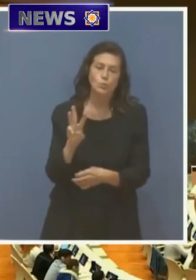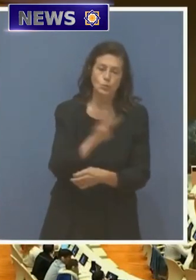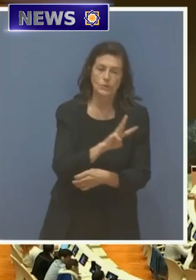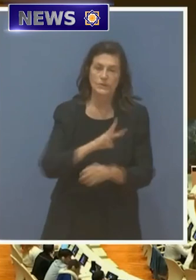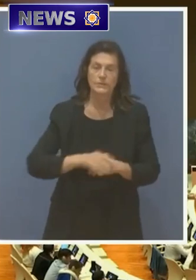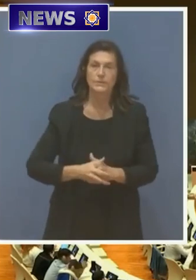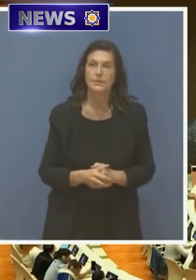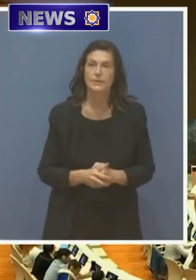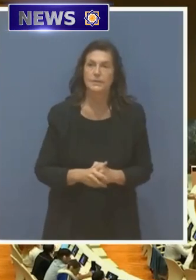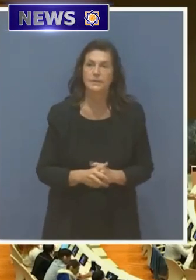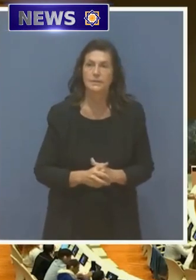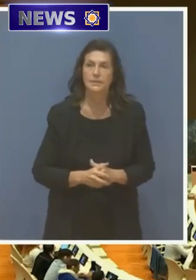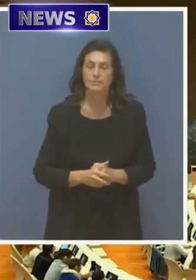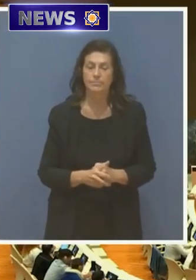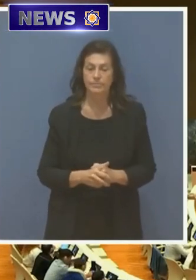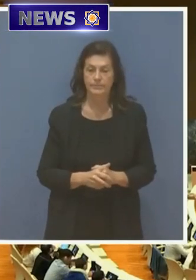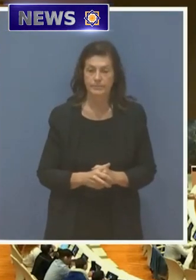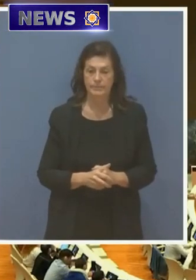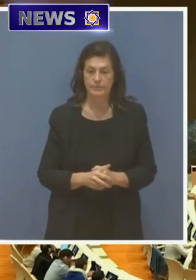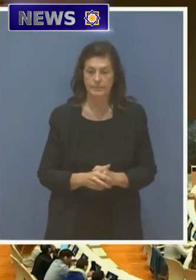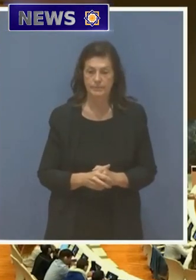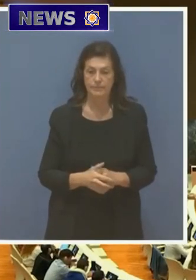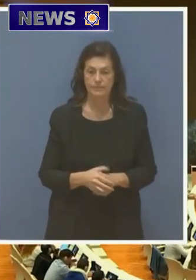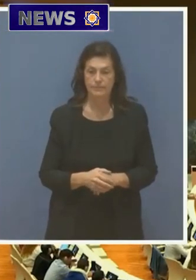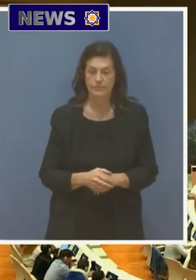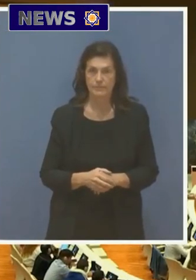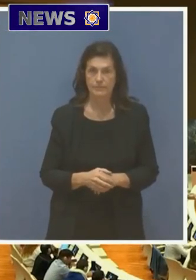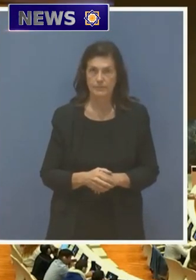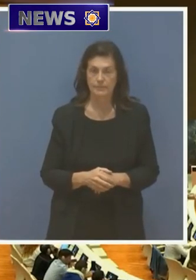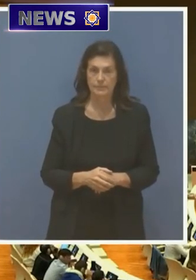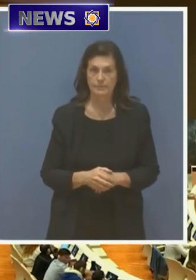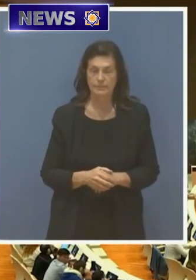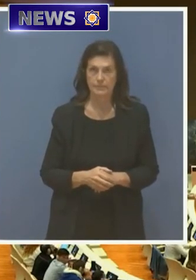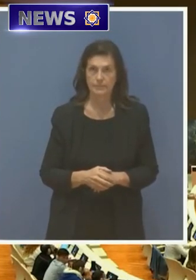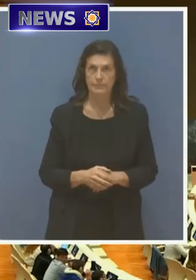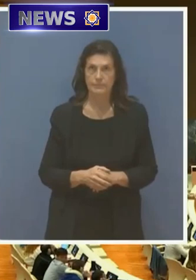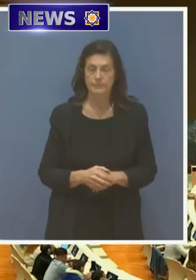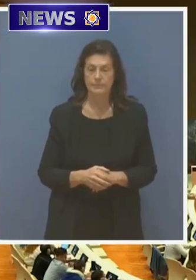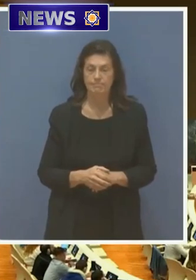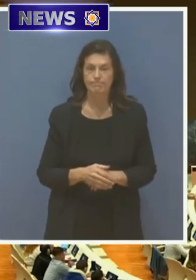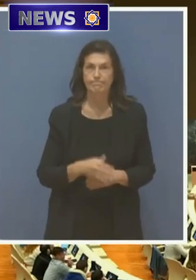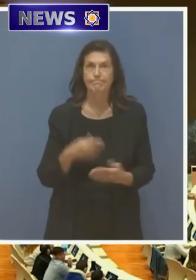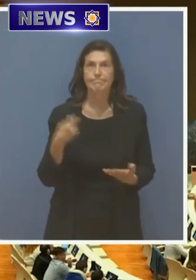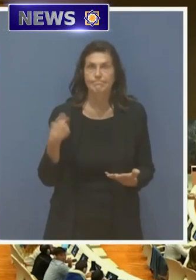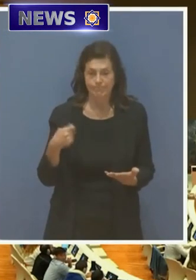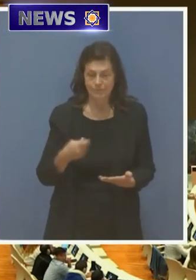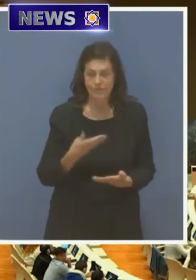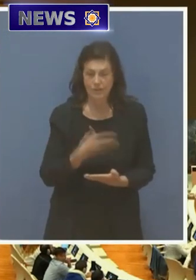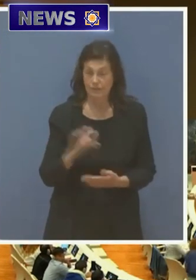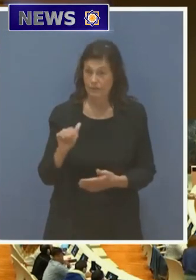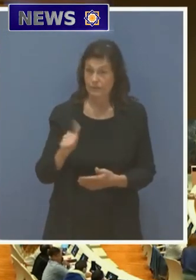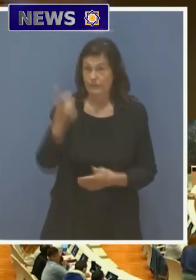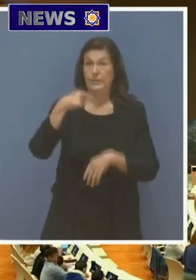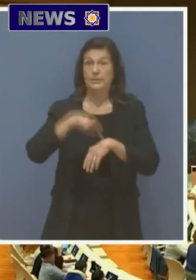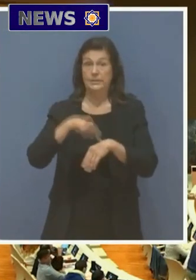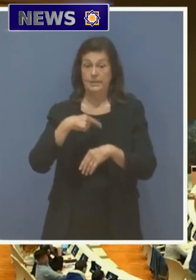choosing to work on the impact of militarization on the rights of indigenous peoples. It's clear to all of us that this is a very topical issue. On